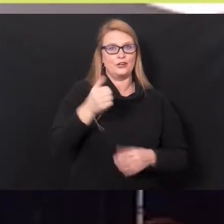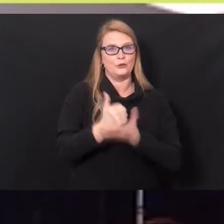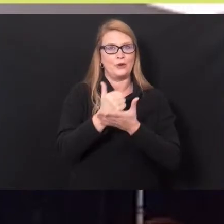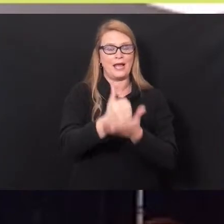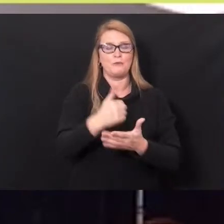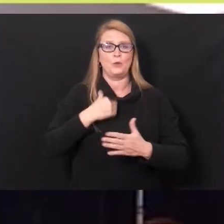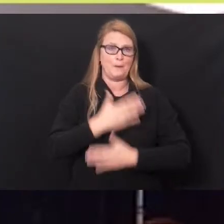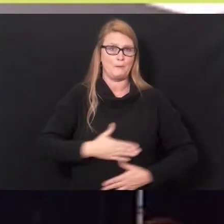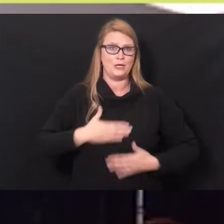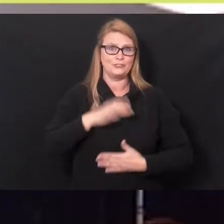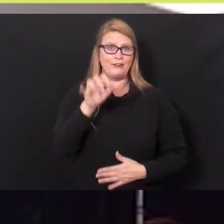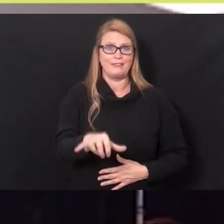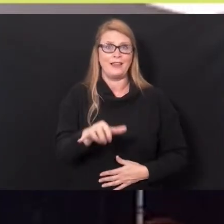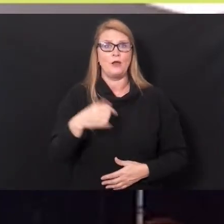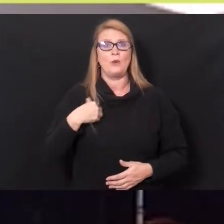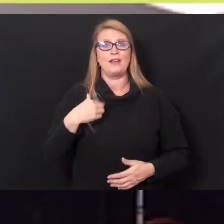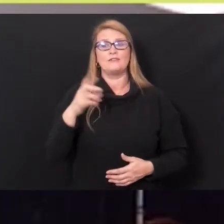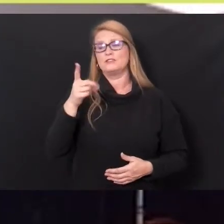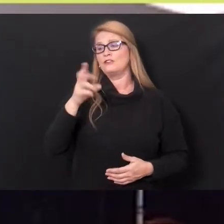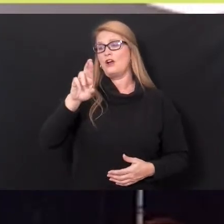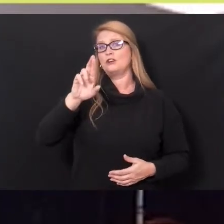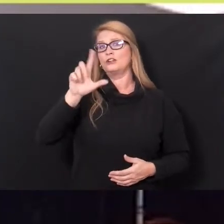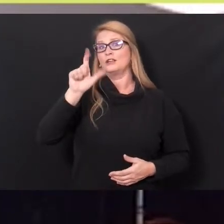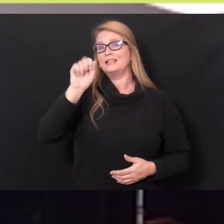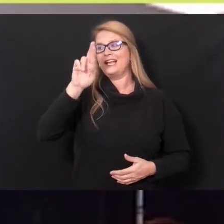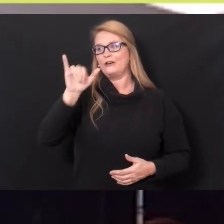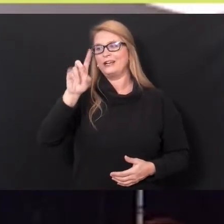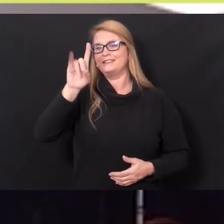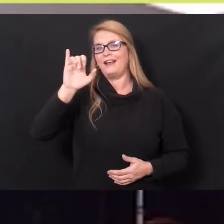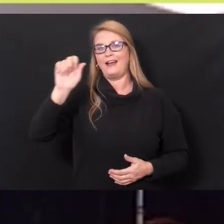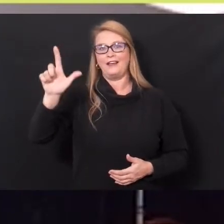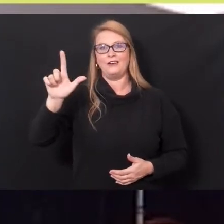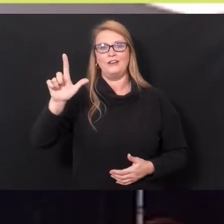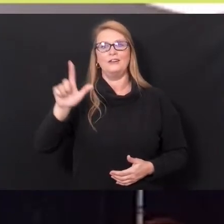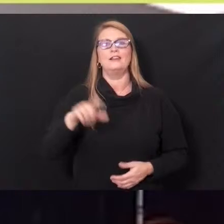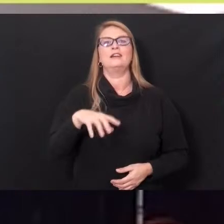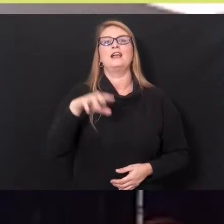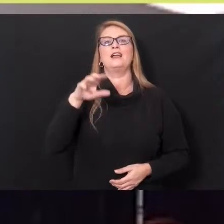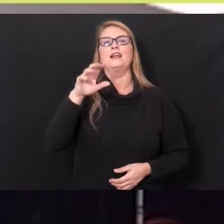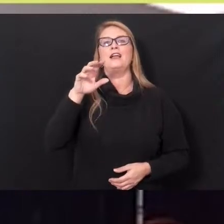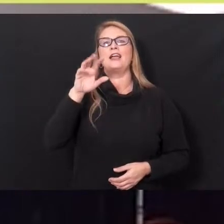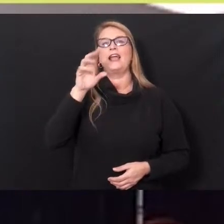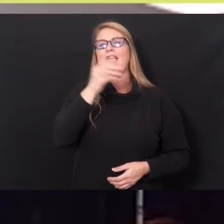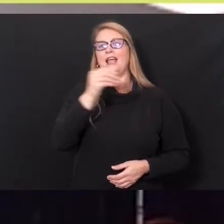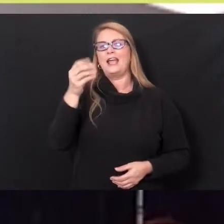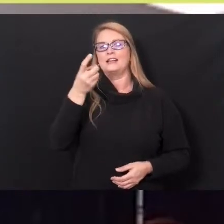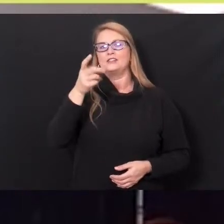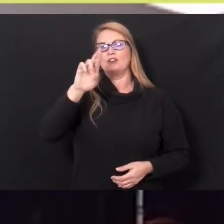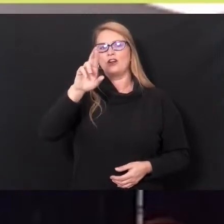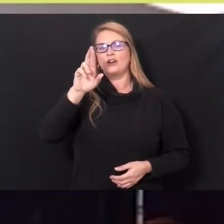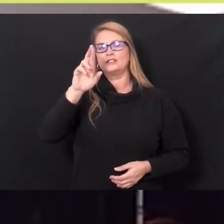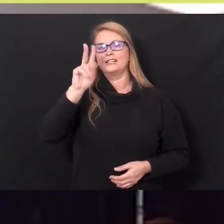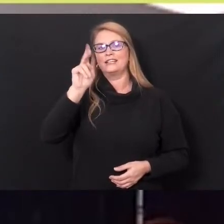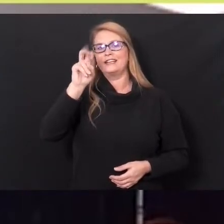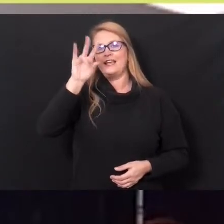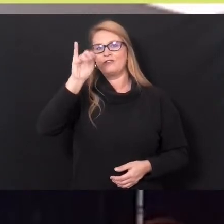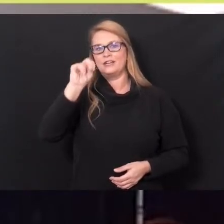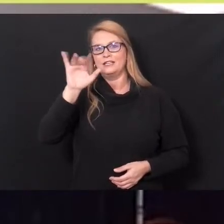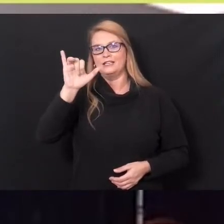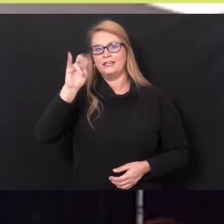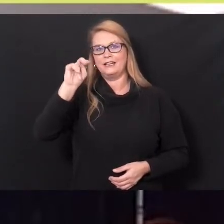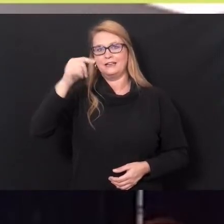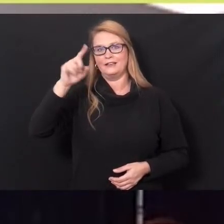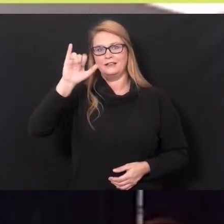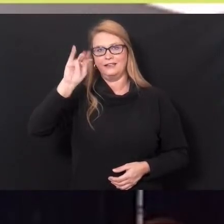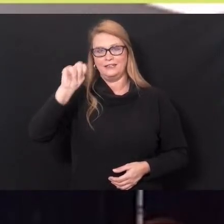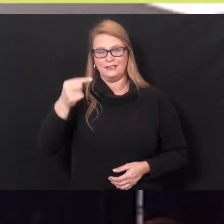that. We have Dr. Larry Dial from Marshall Health and Mountain Health, and Dr. Kevin Yingling, who's the chairman of the